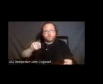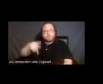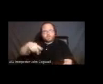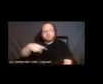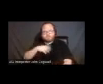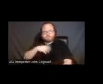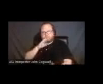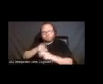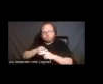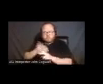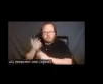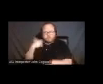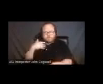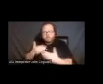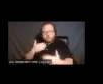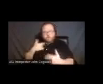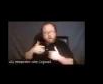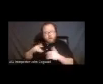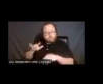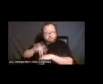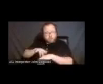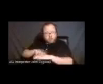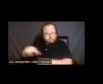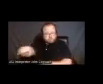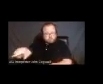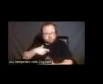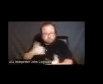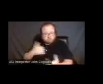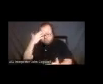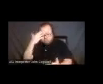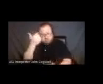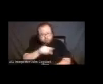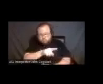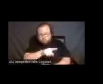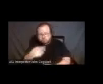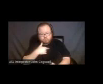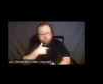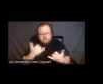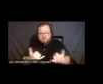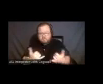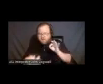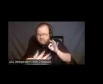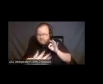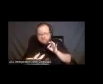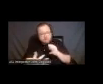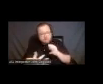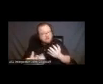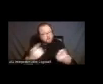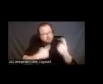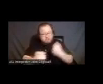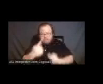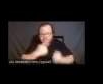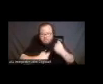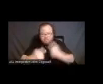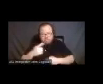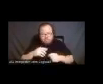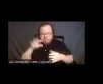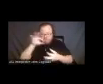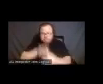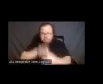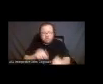But before I move on to that presentation, I want to know if anybody has any current feedback or questions about